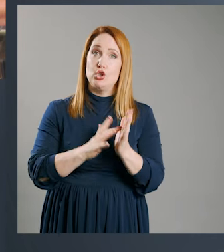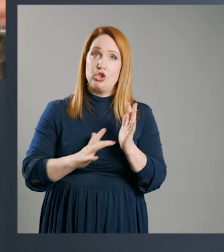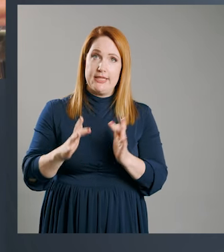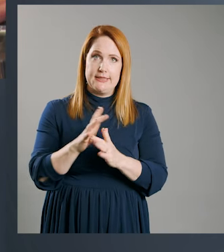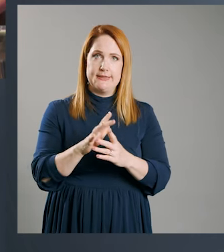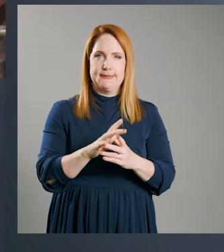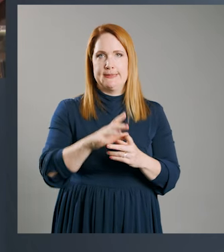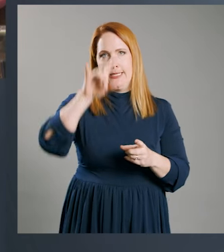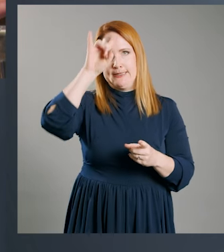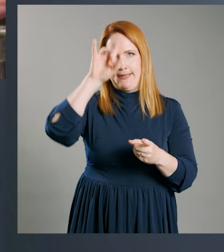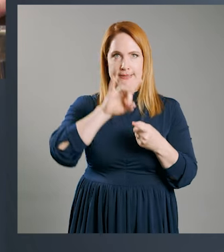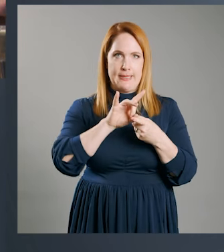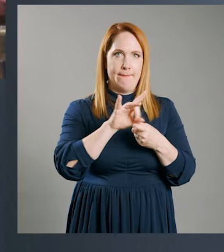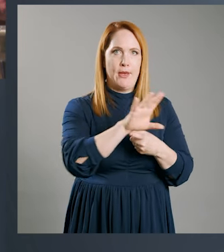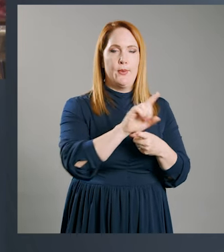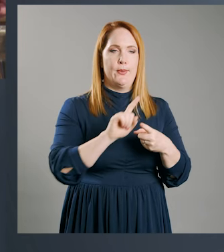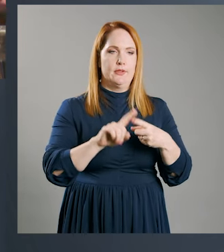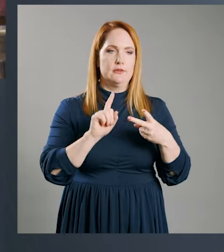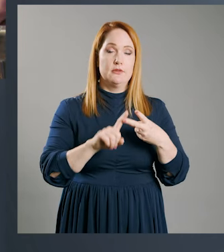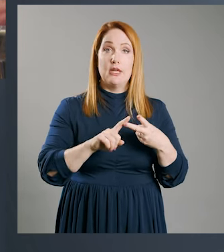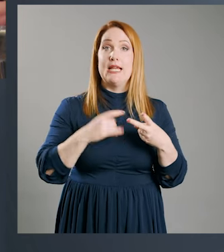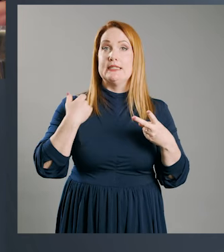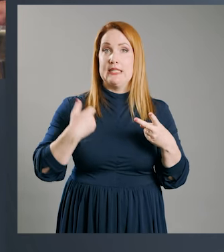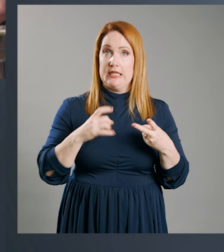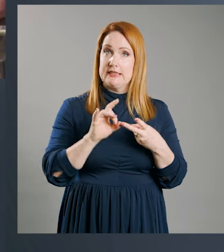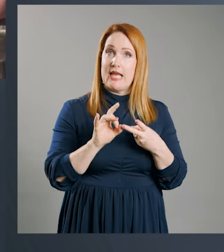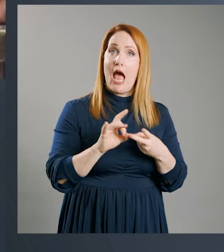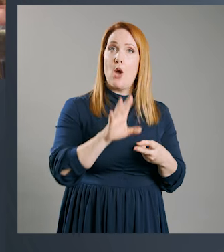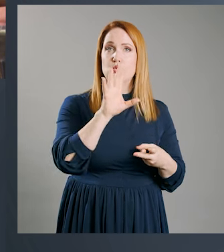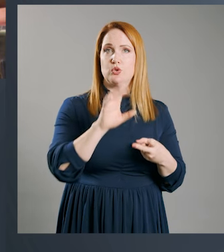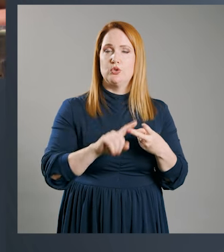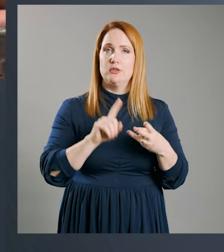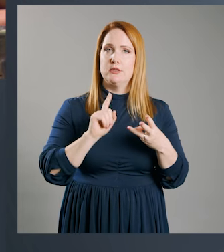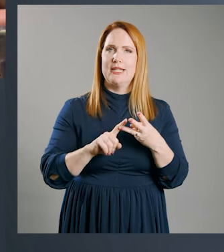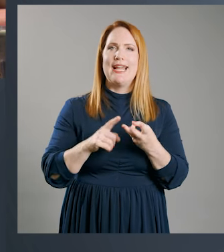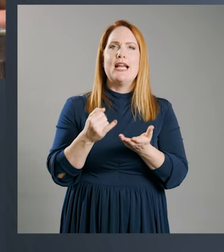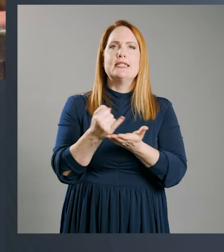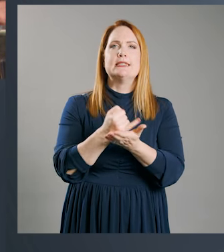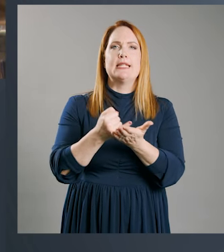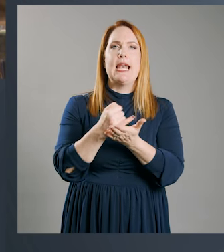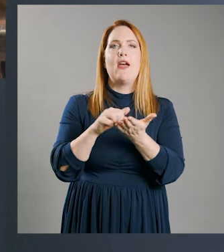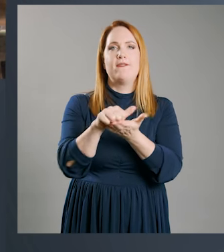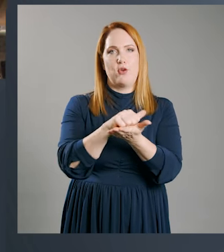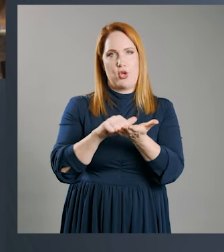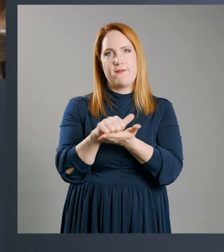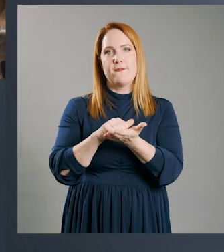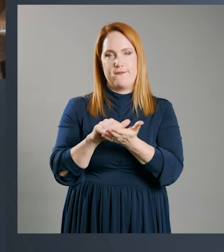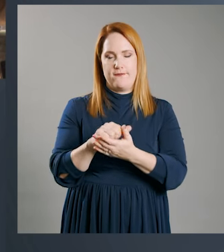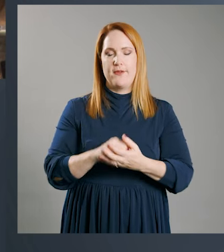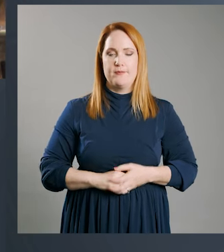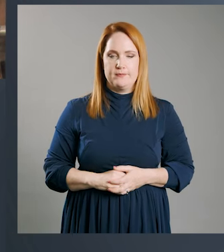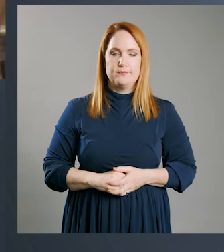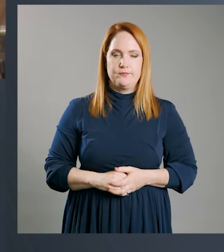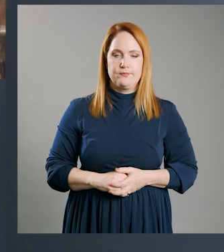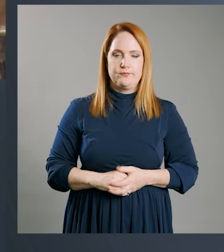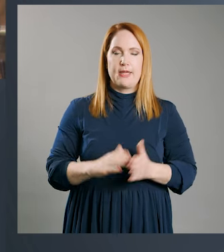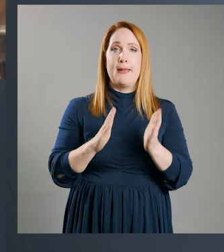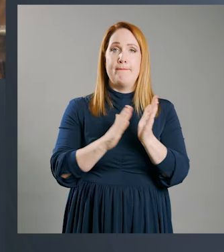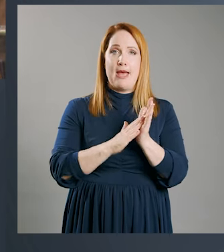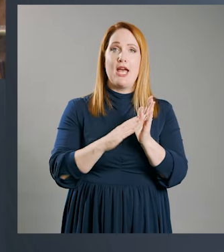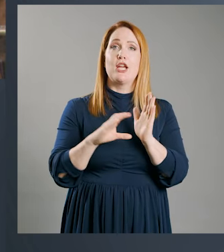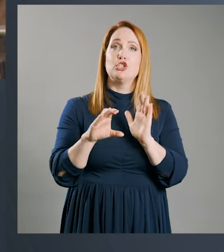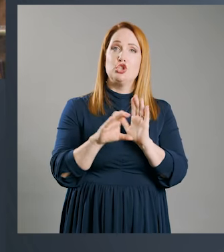power over sickness. The third area that he exercised his authority was in forgiving sins. A few days later, we're told